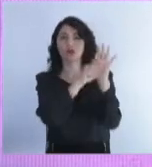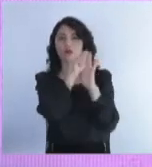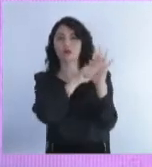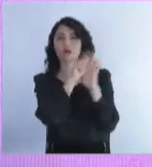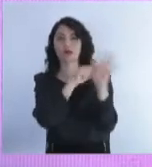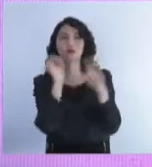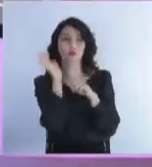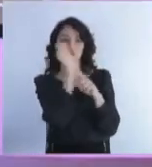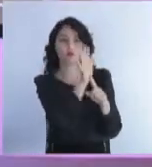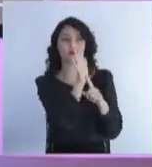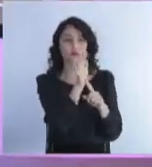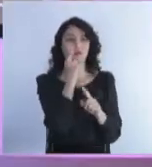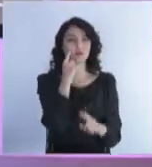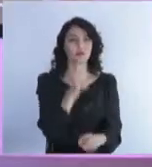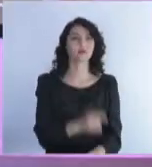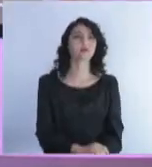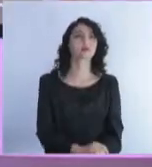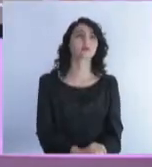gonna show you.